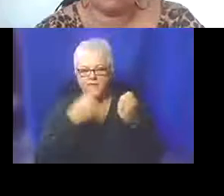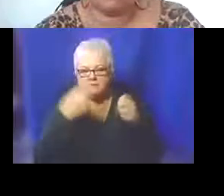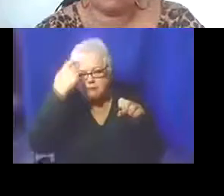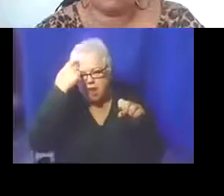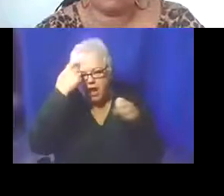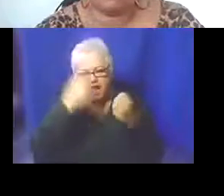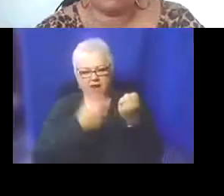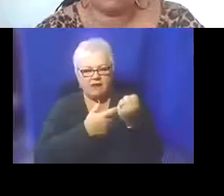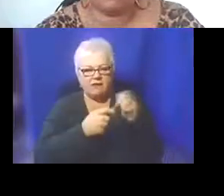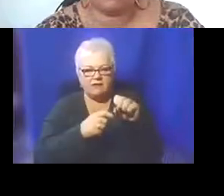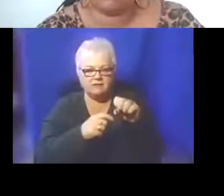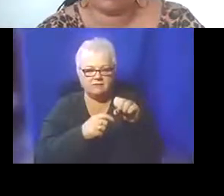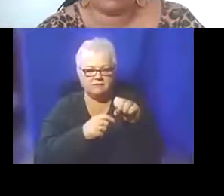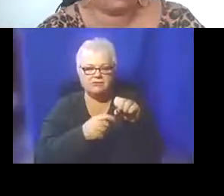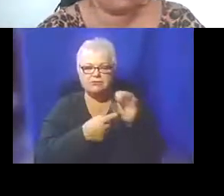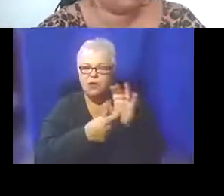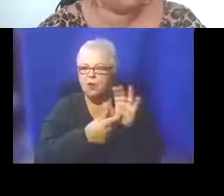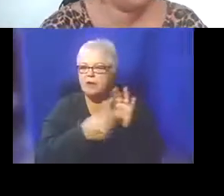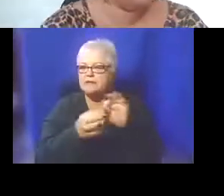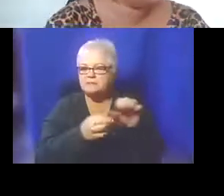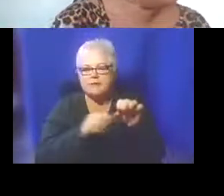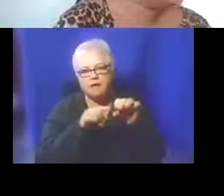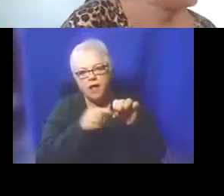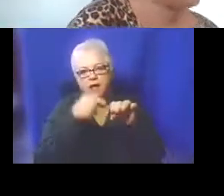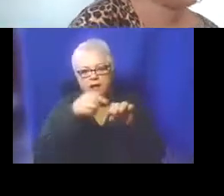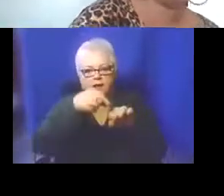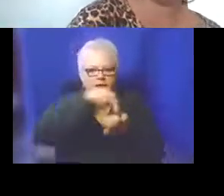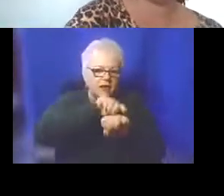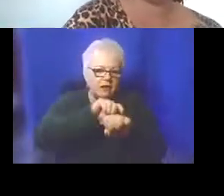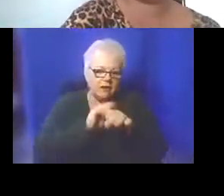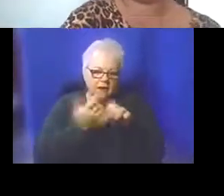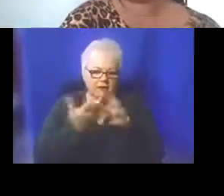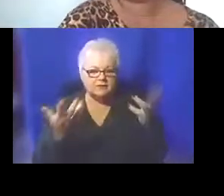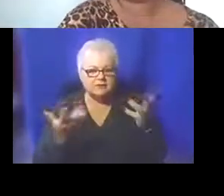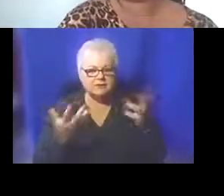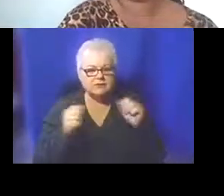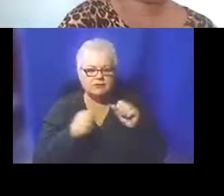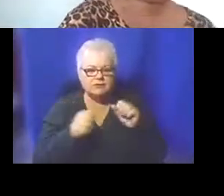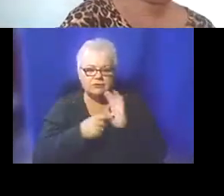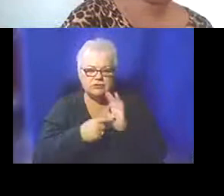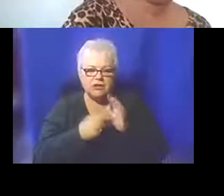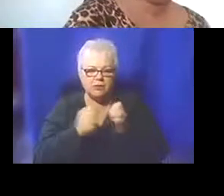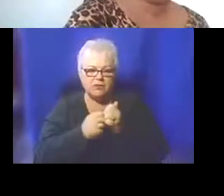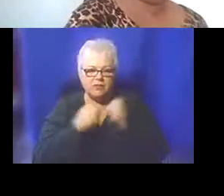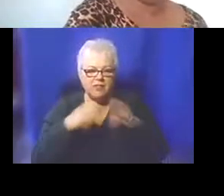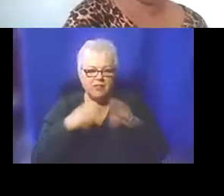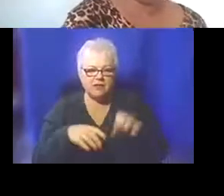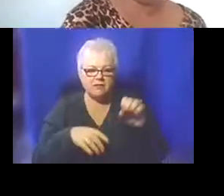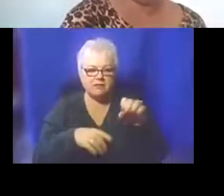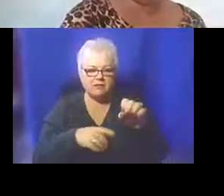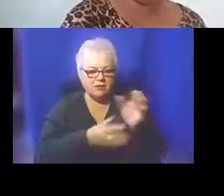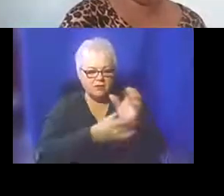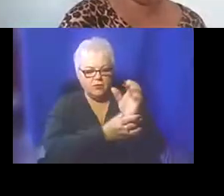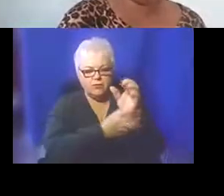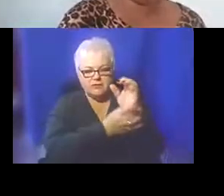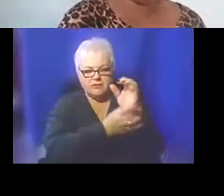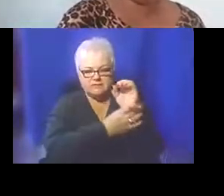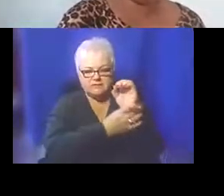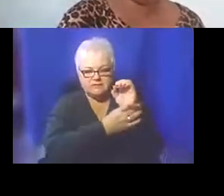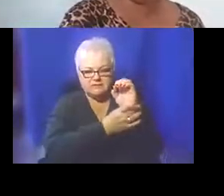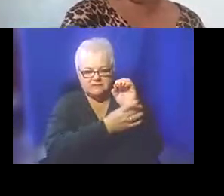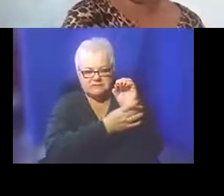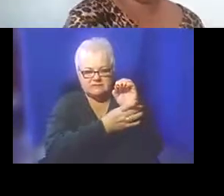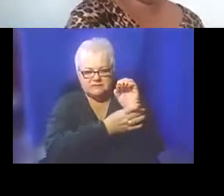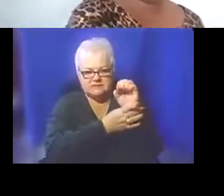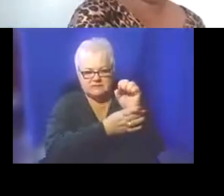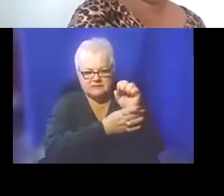And this can be useful for you to understand, but at times it might be useful for you to actually share this with your client. The wrist, the forearm